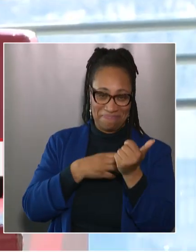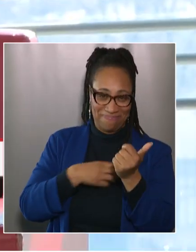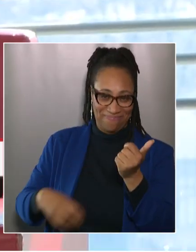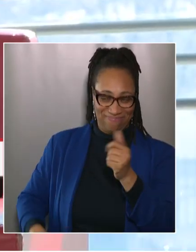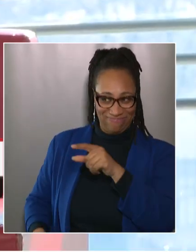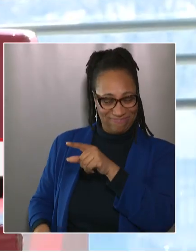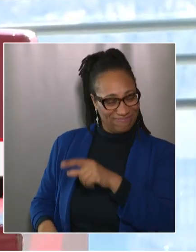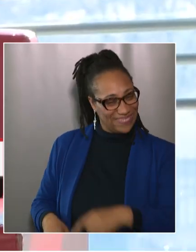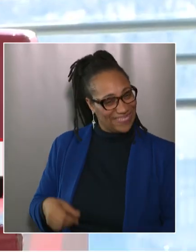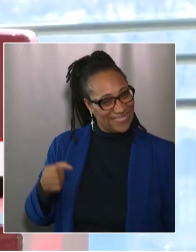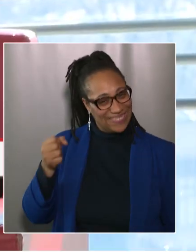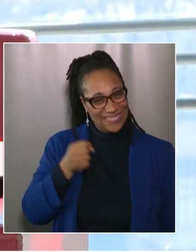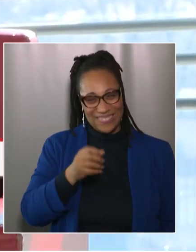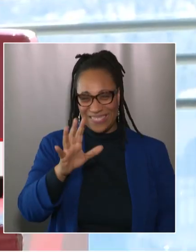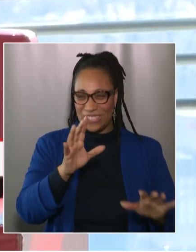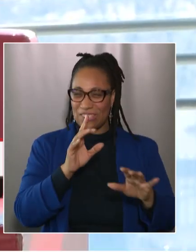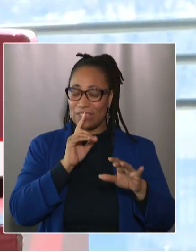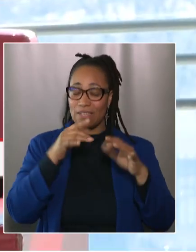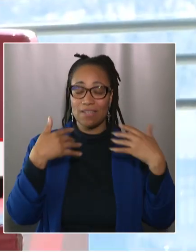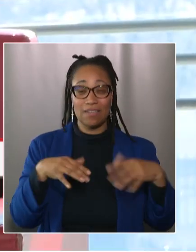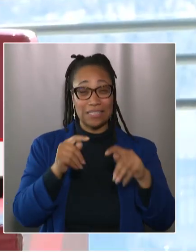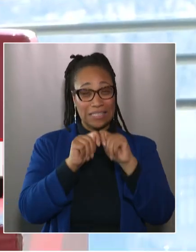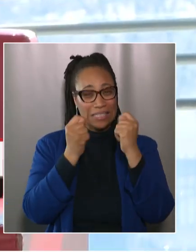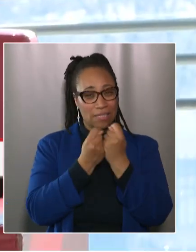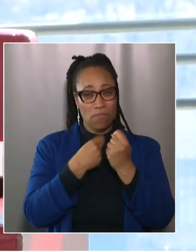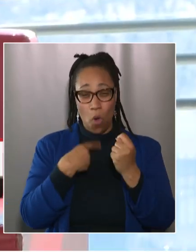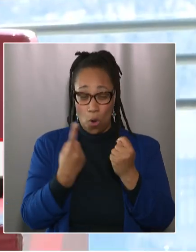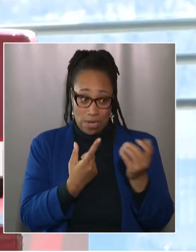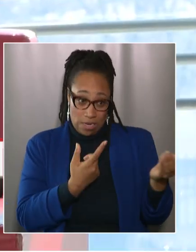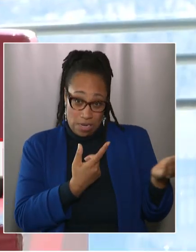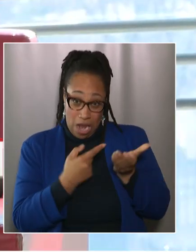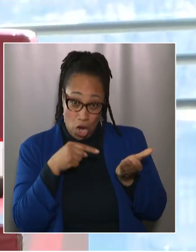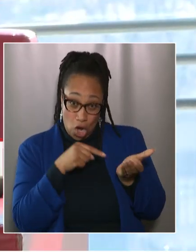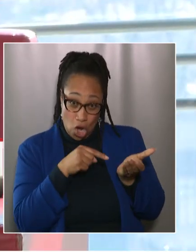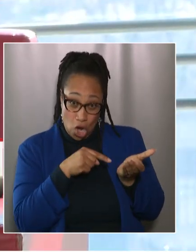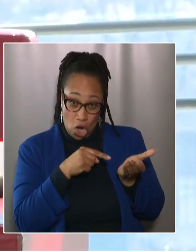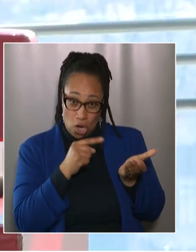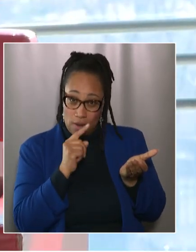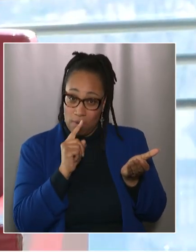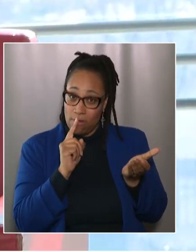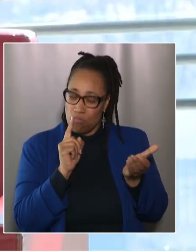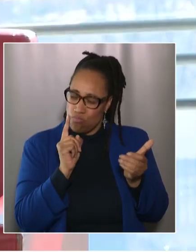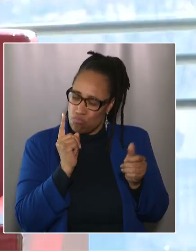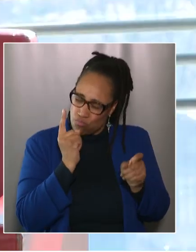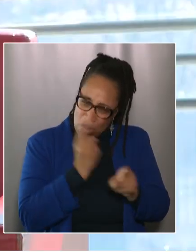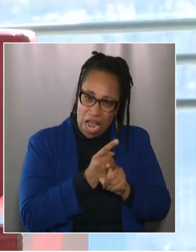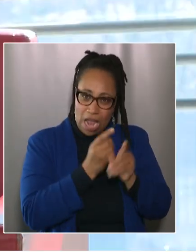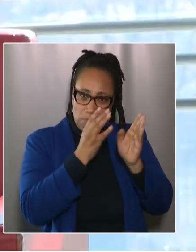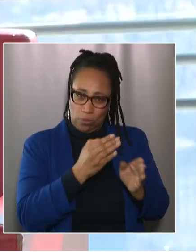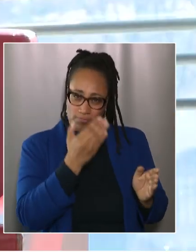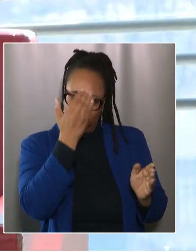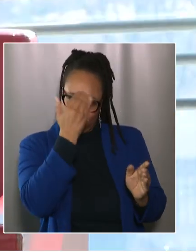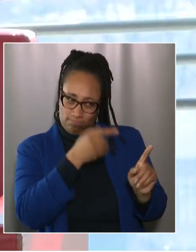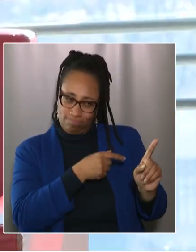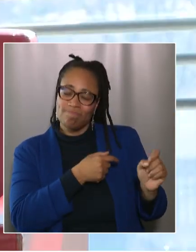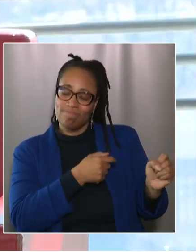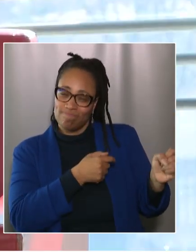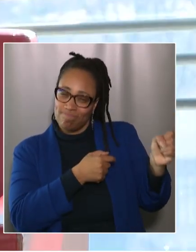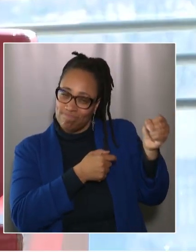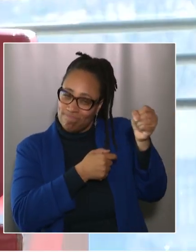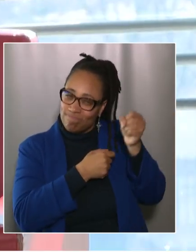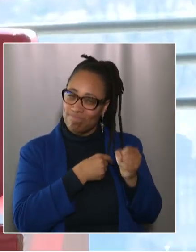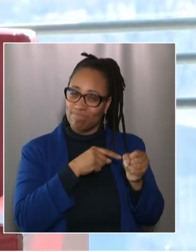I will only hire somebody or make an offer when I find the right, perfect person, and I don't care how long it